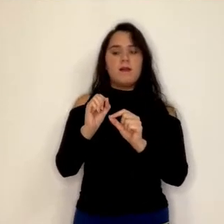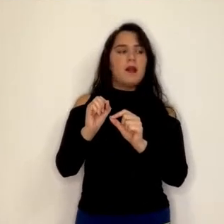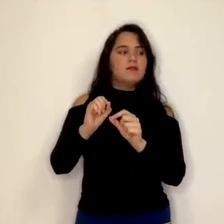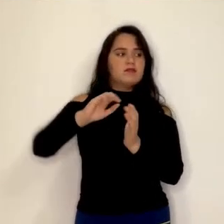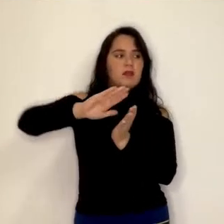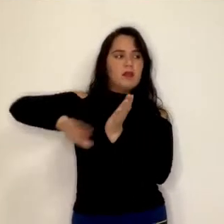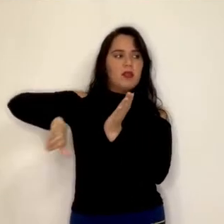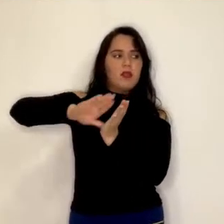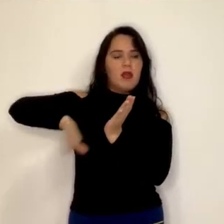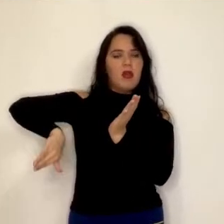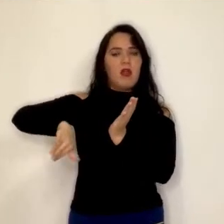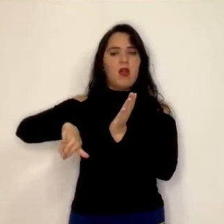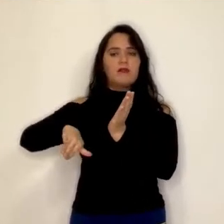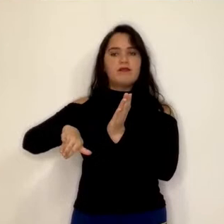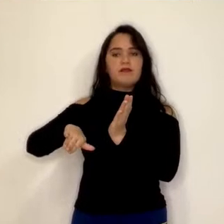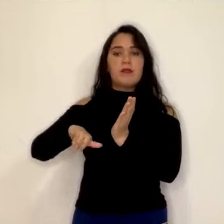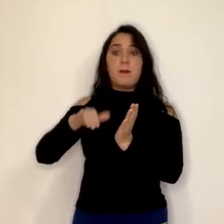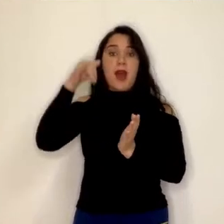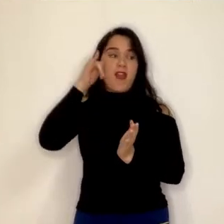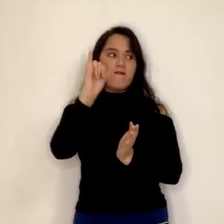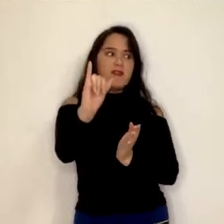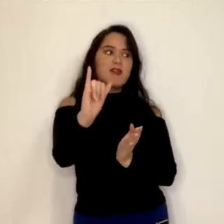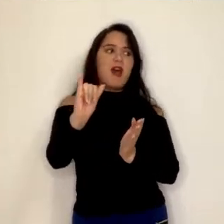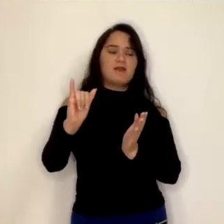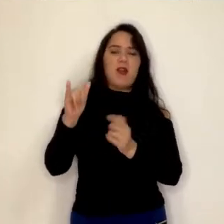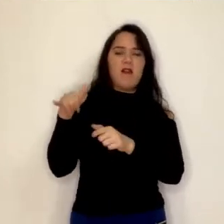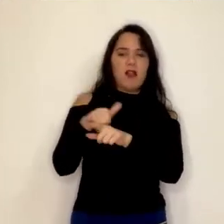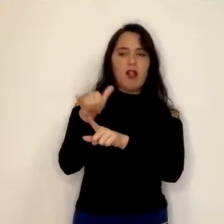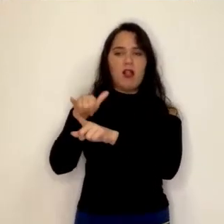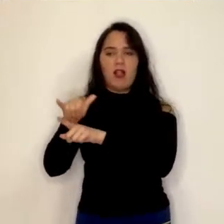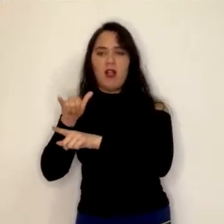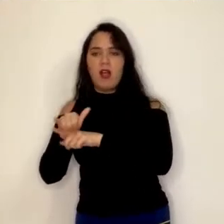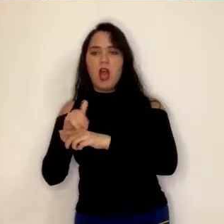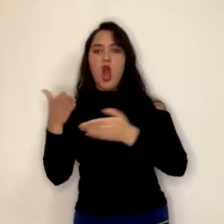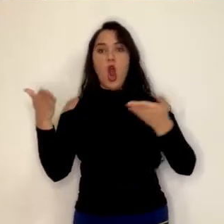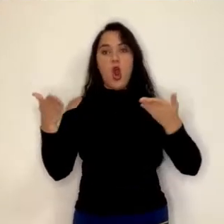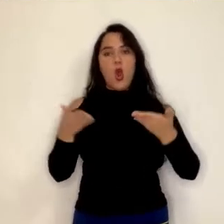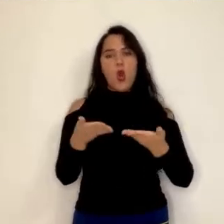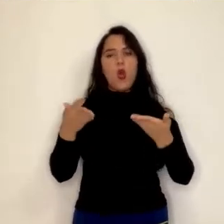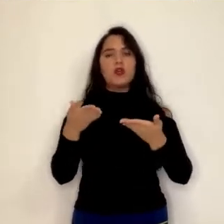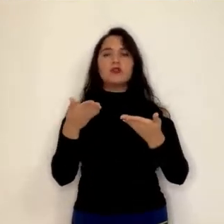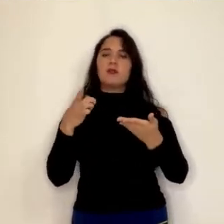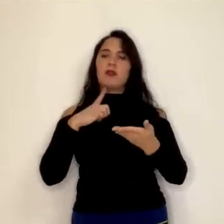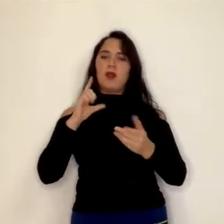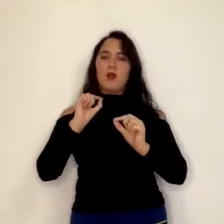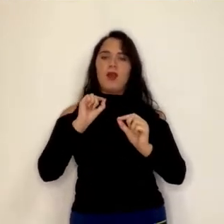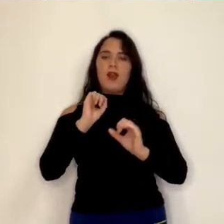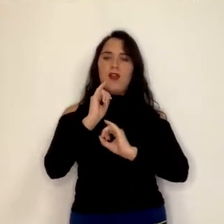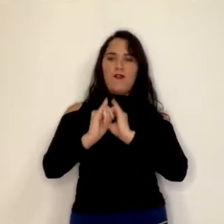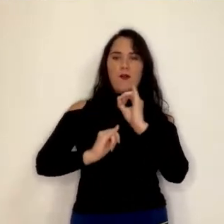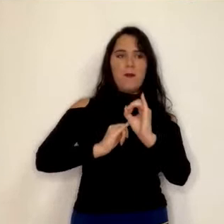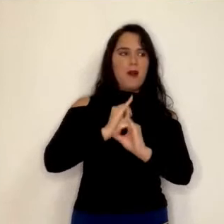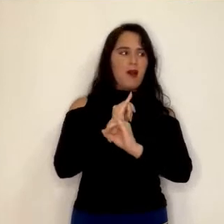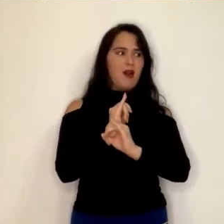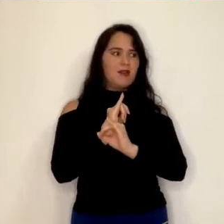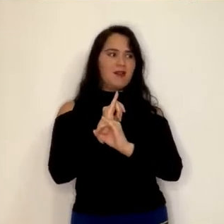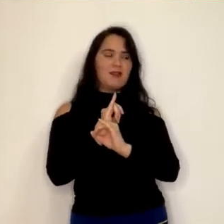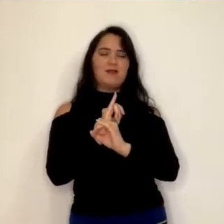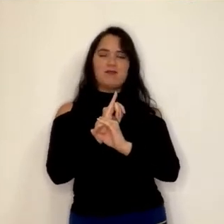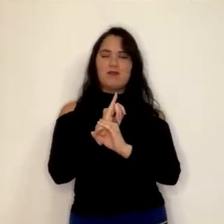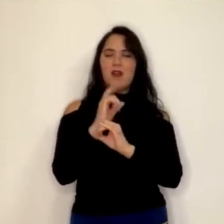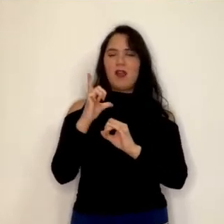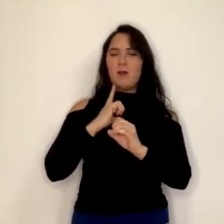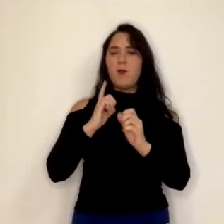fraud. And these mechanisms are very viable. You may effectively have